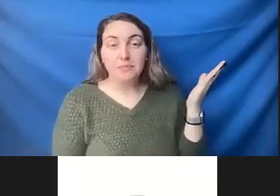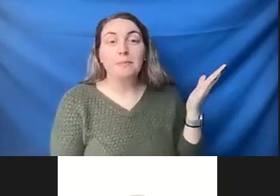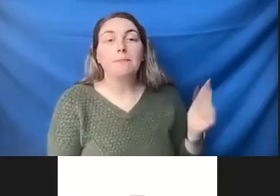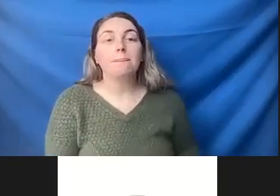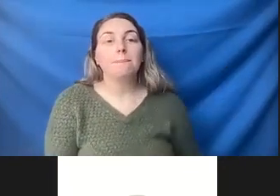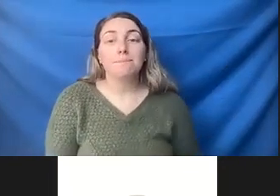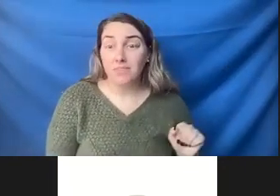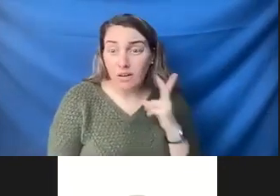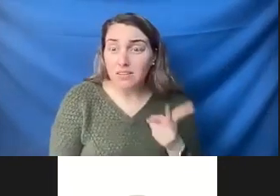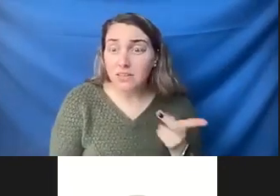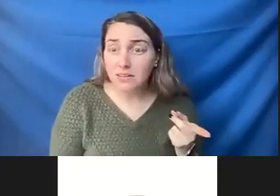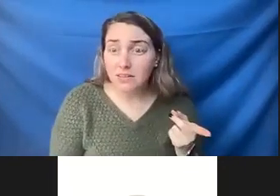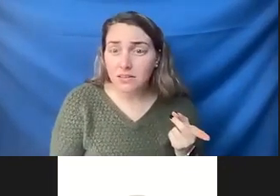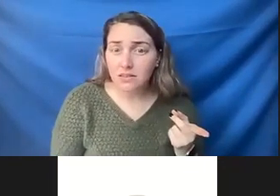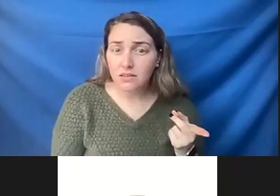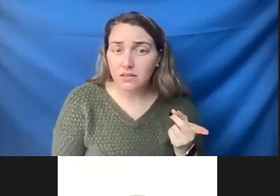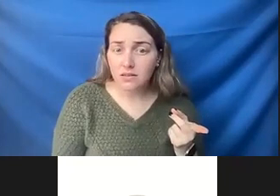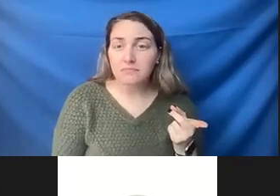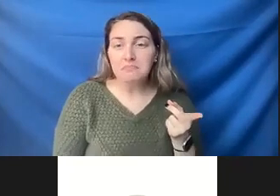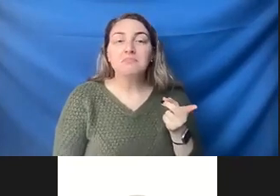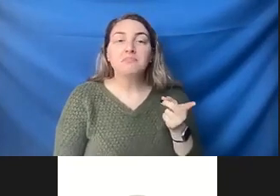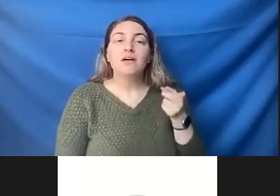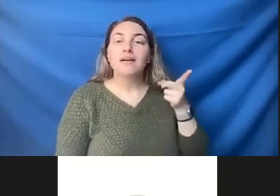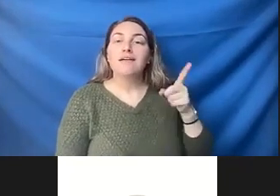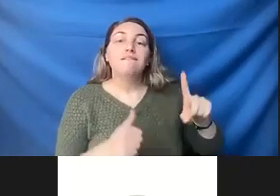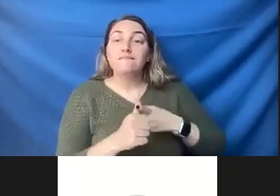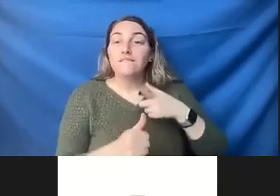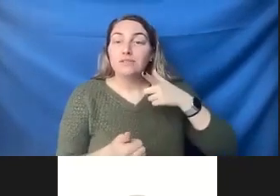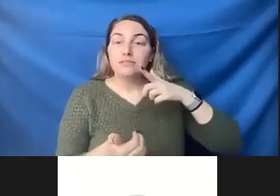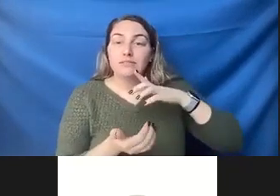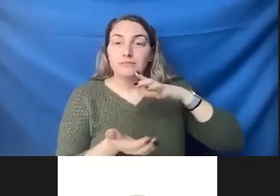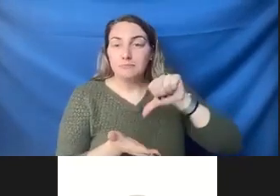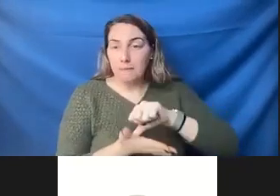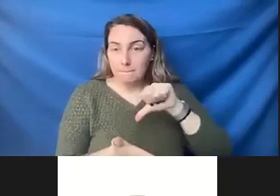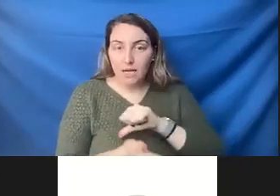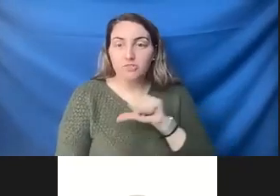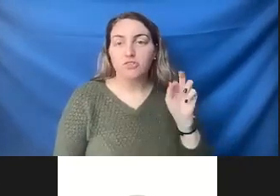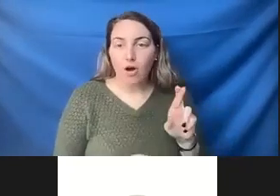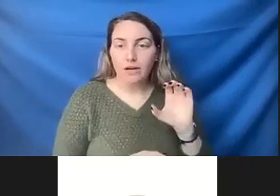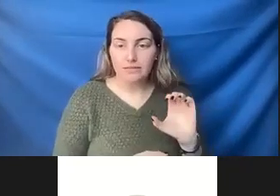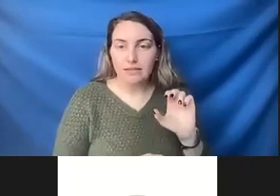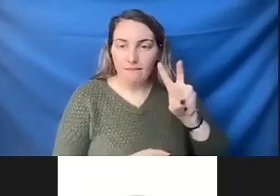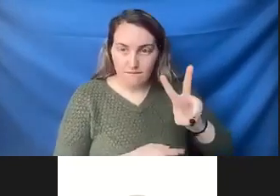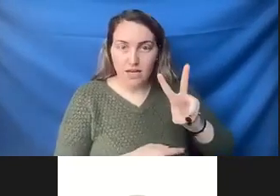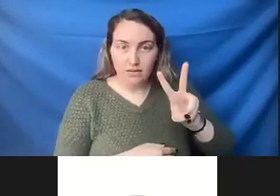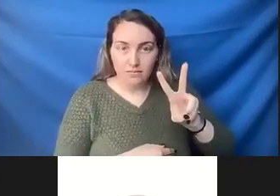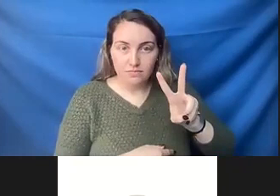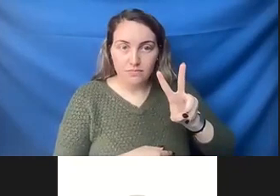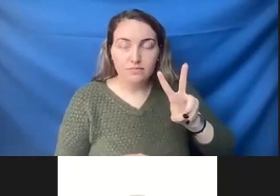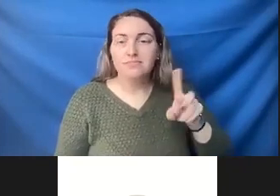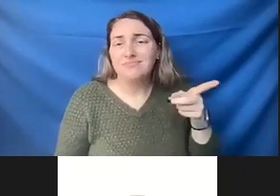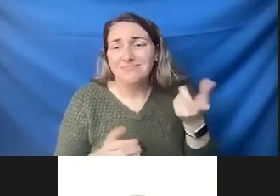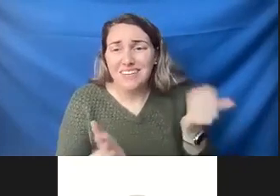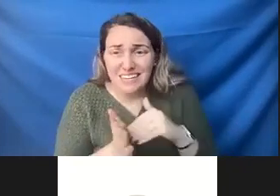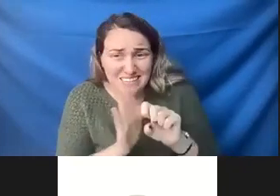Can you see this? So on this first page is the ranked choice. And again, this is a sample